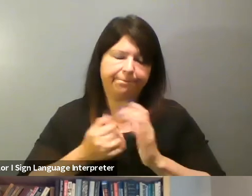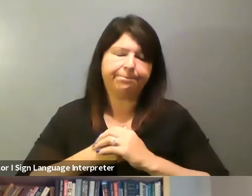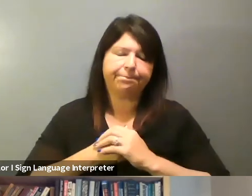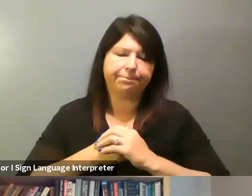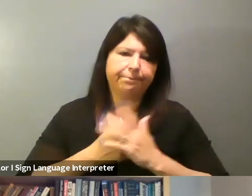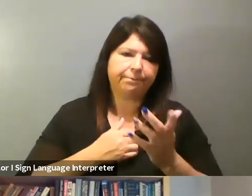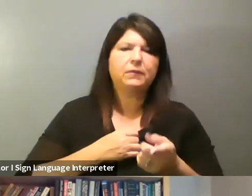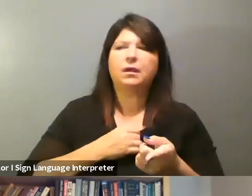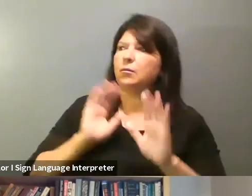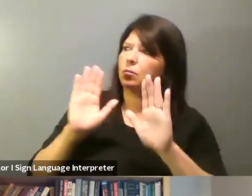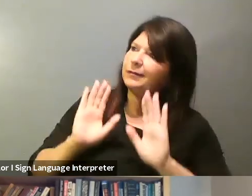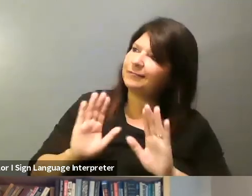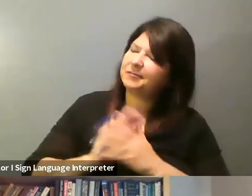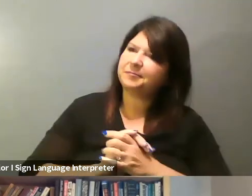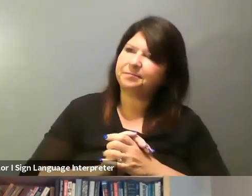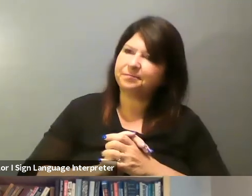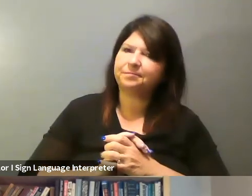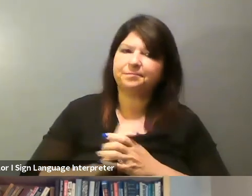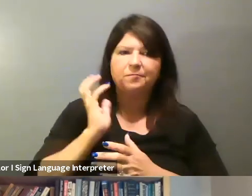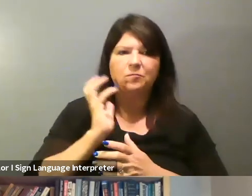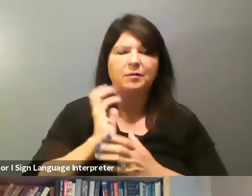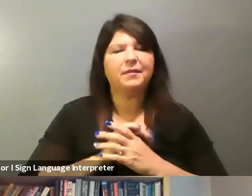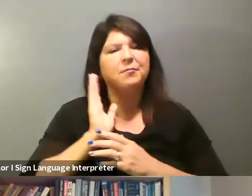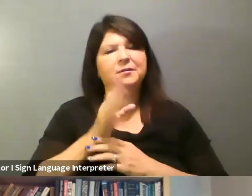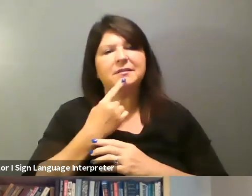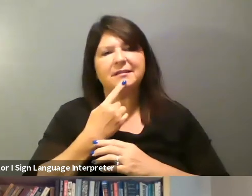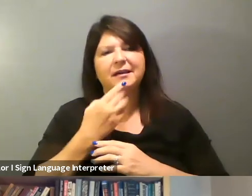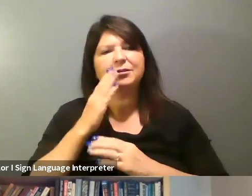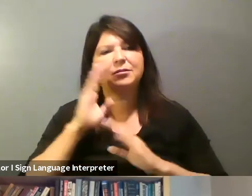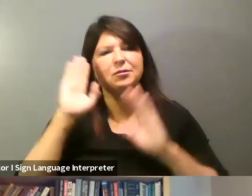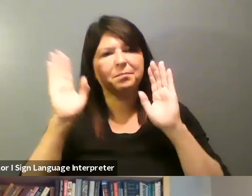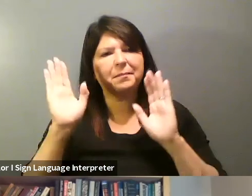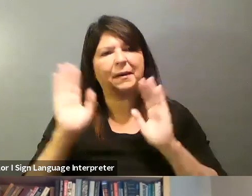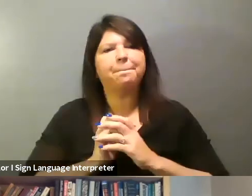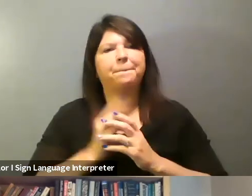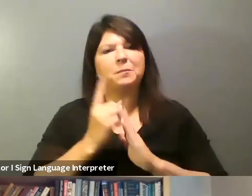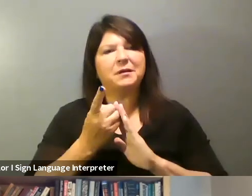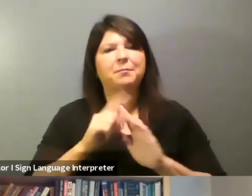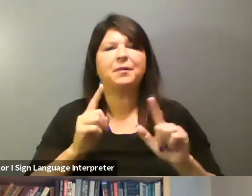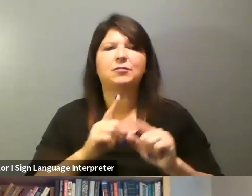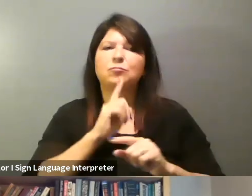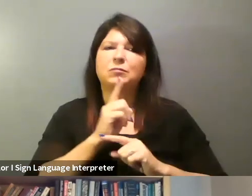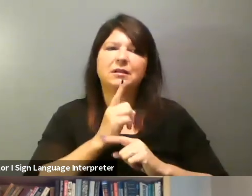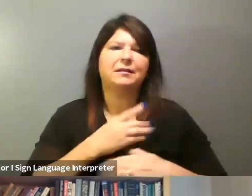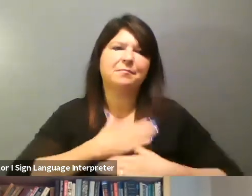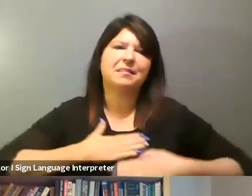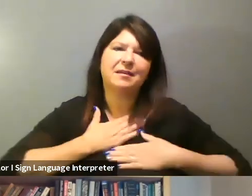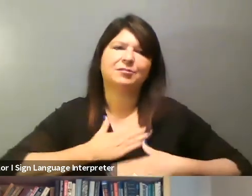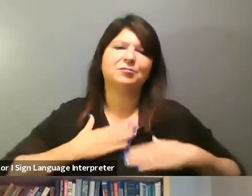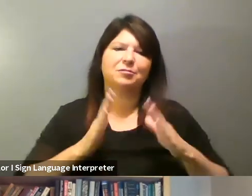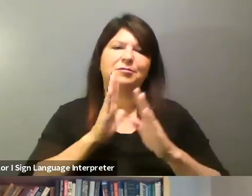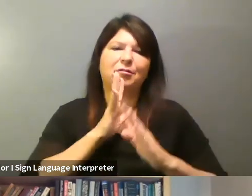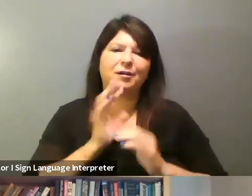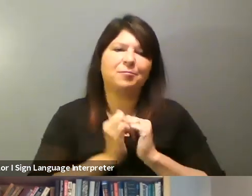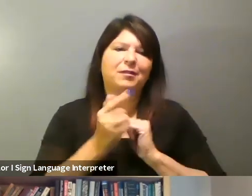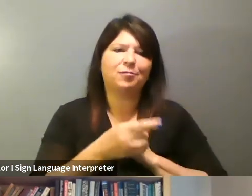wonderful. I'll say goodbye to you in a moment, but Cleo, it's been a pleasure speaking with you. Thank you very much for your time, and I wish you